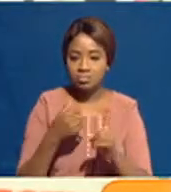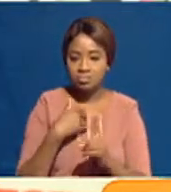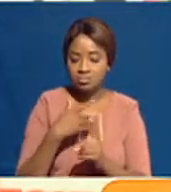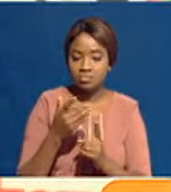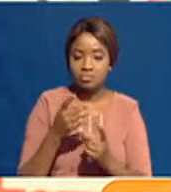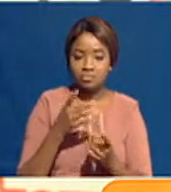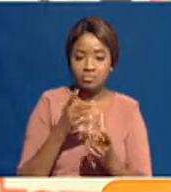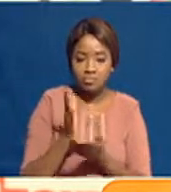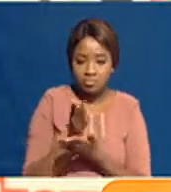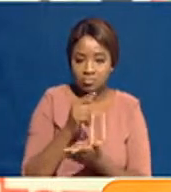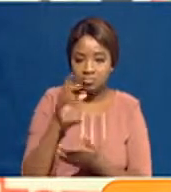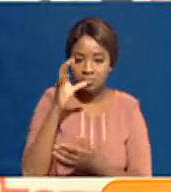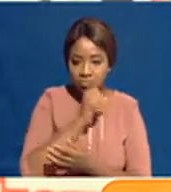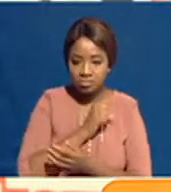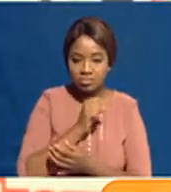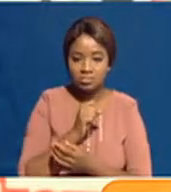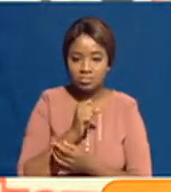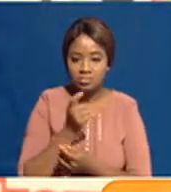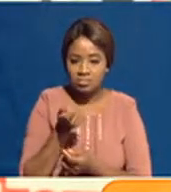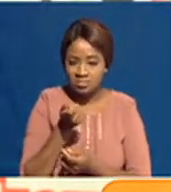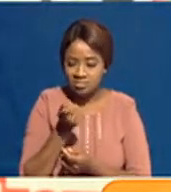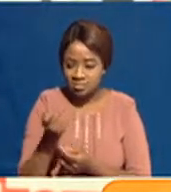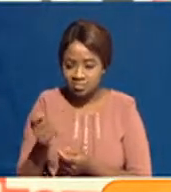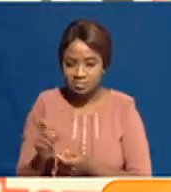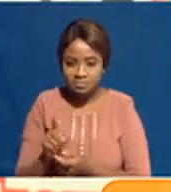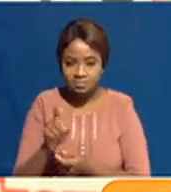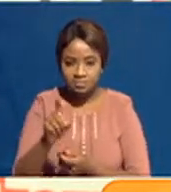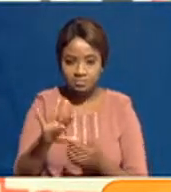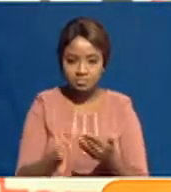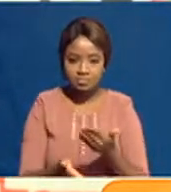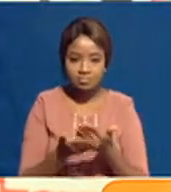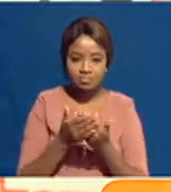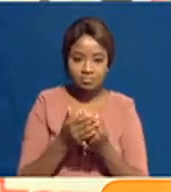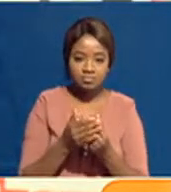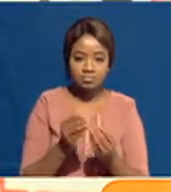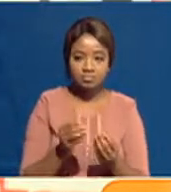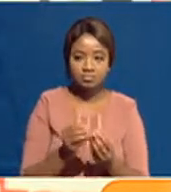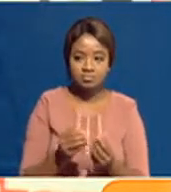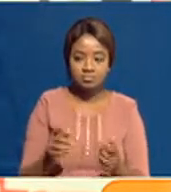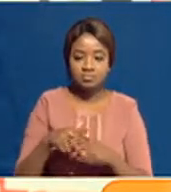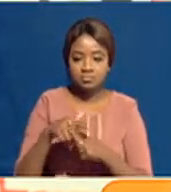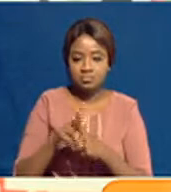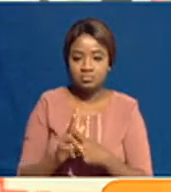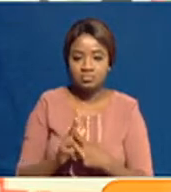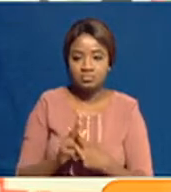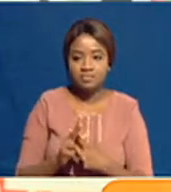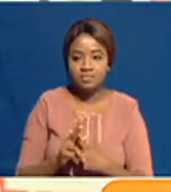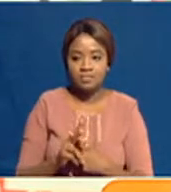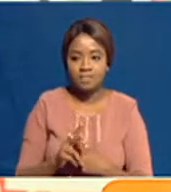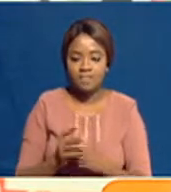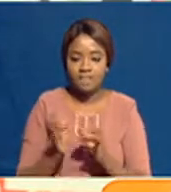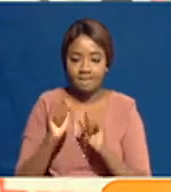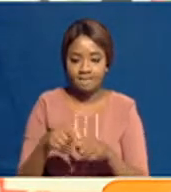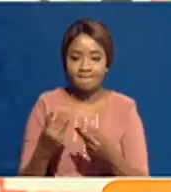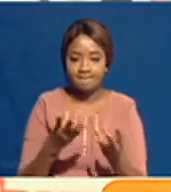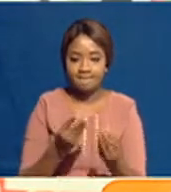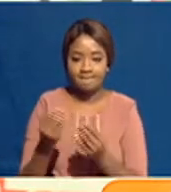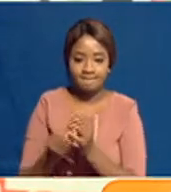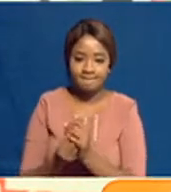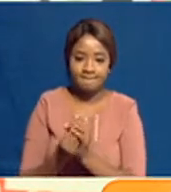which is missing, microbial organism which is missing, which will dilute it or it will fix it to the plant so that the plant utilizes